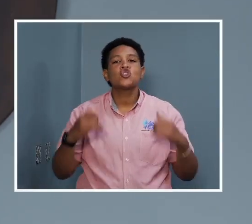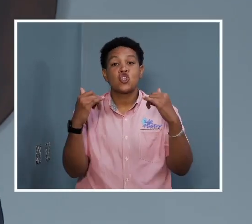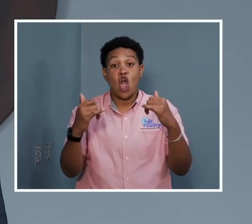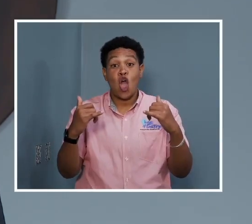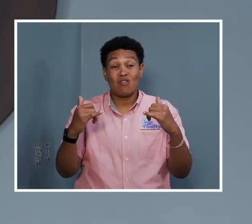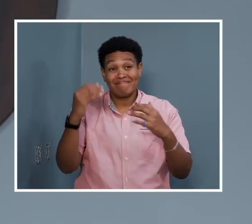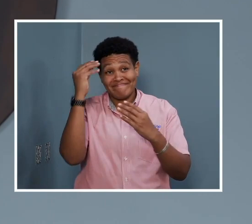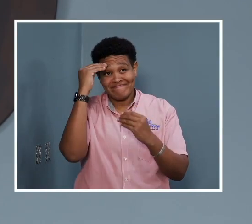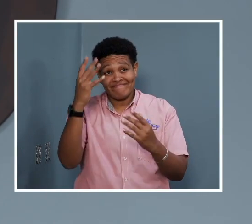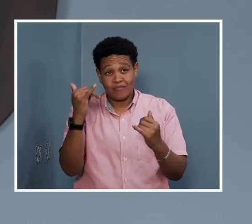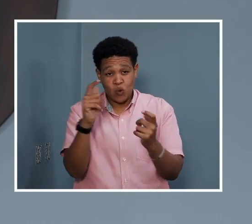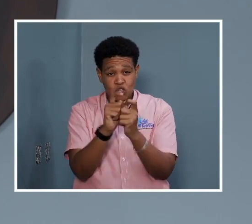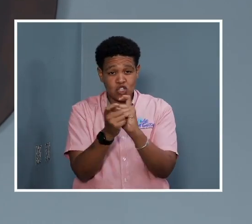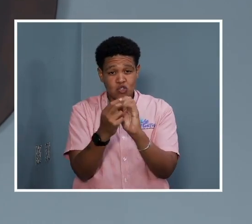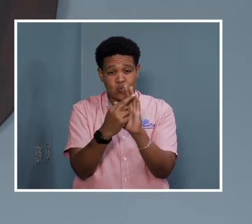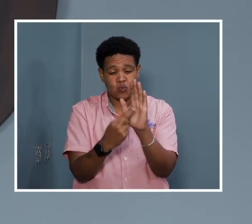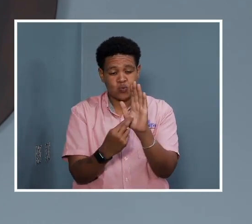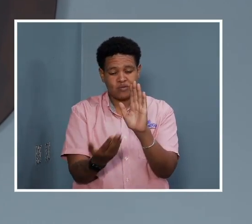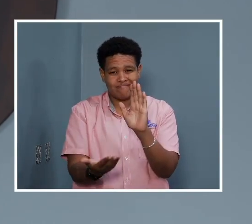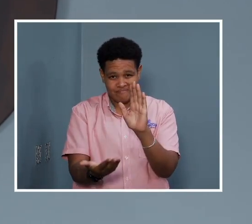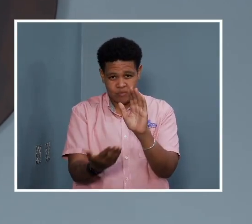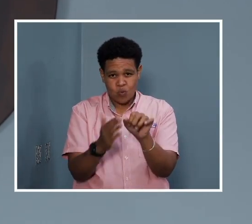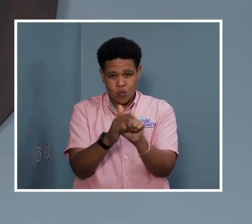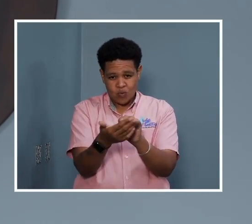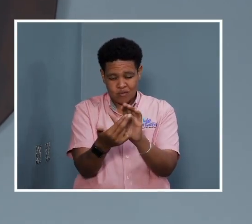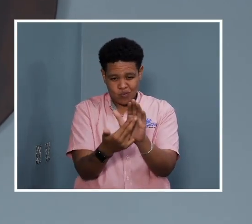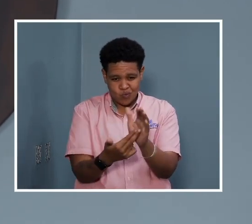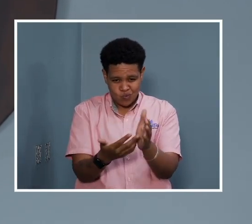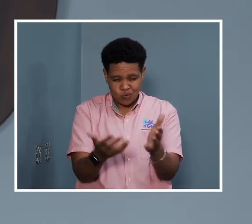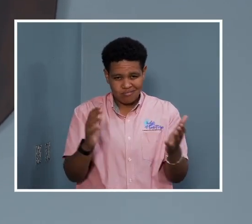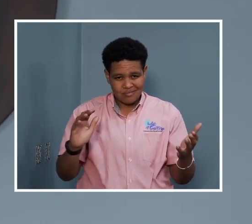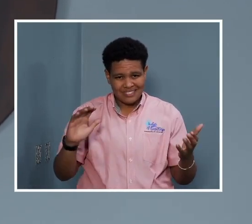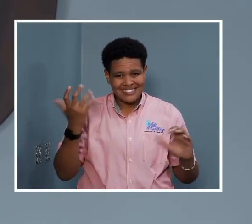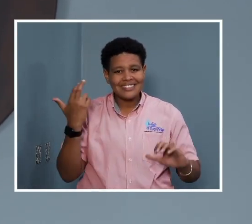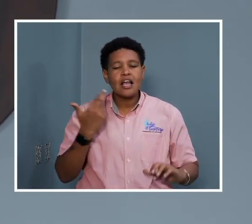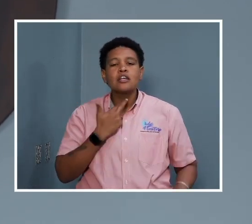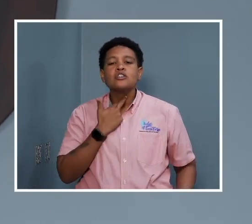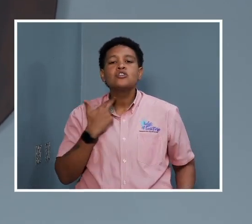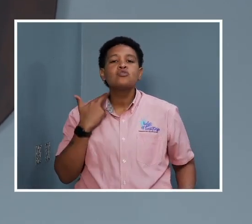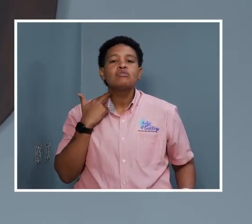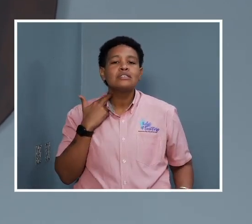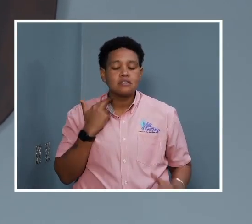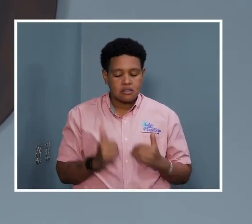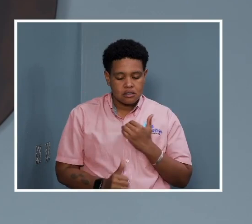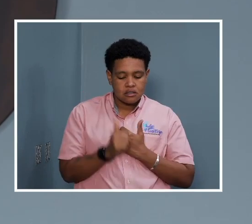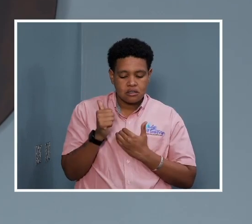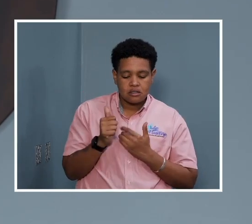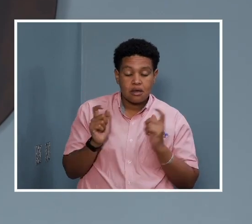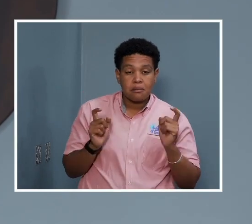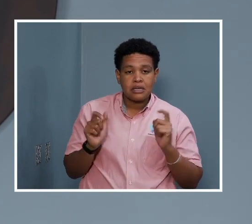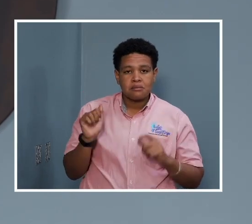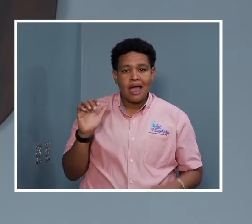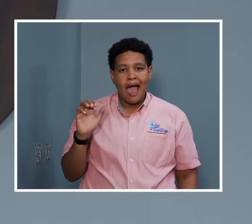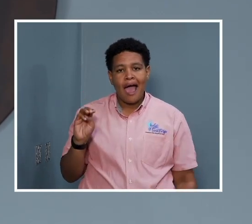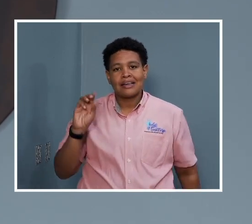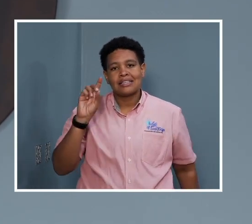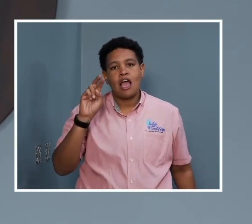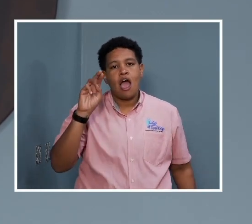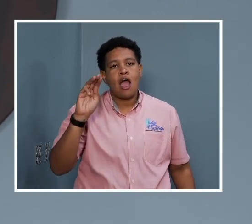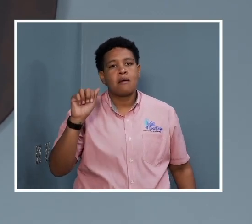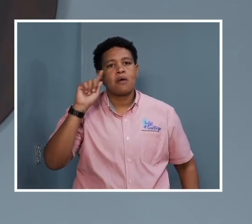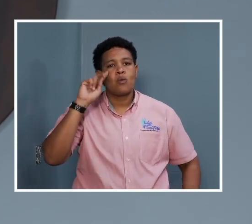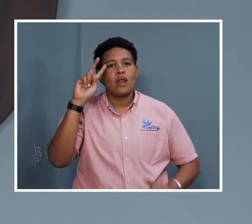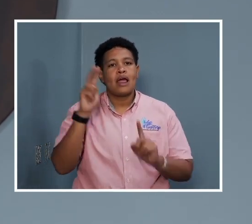changes to the Disaster Risk Management Act will apply for